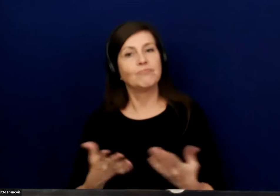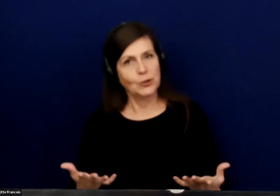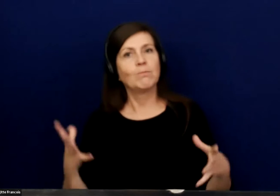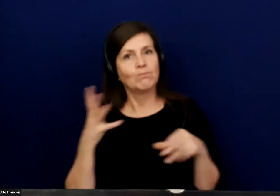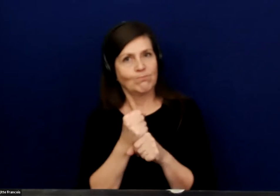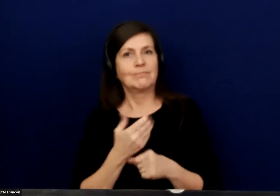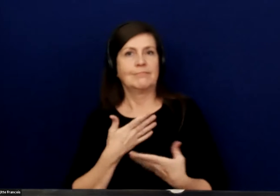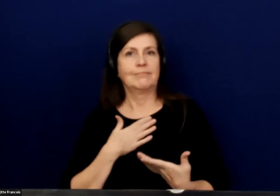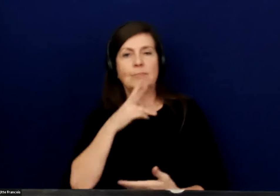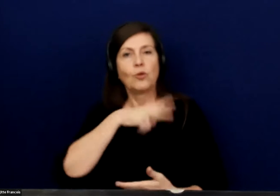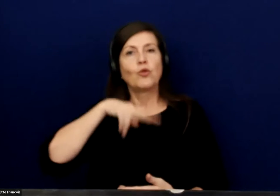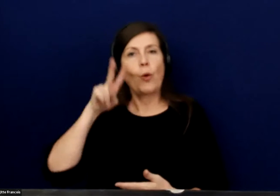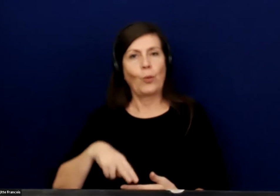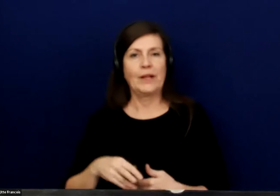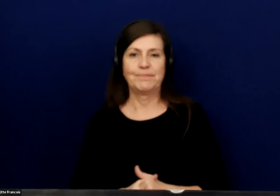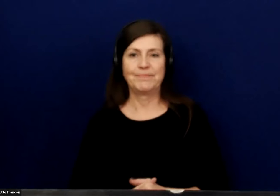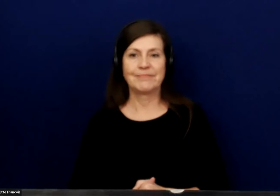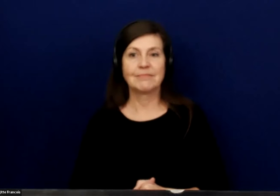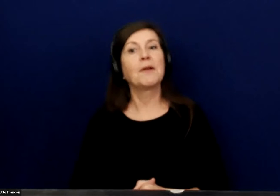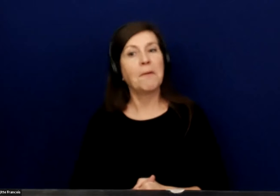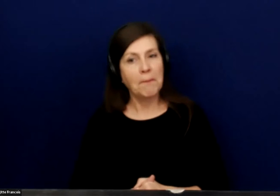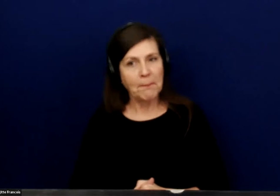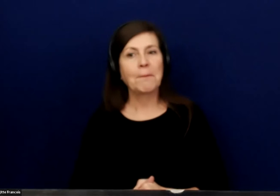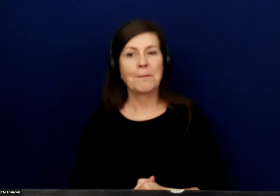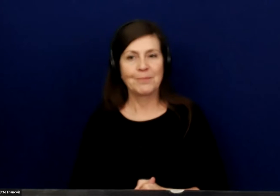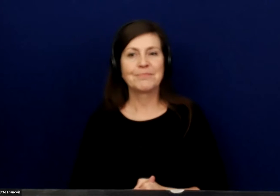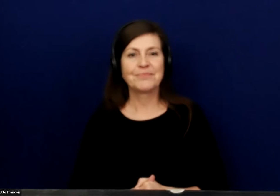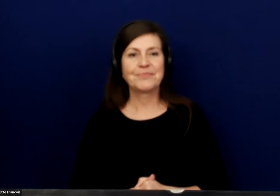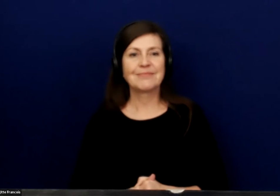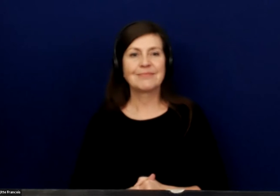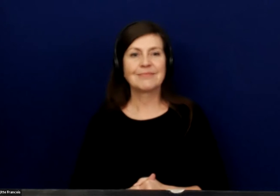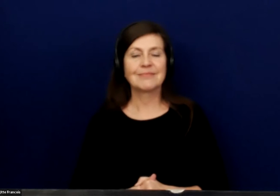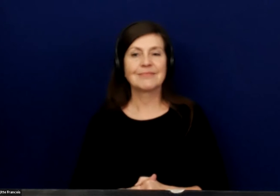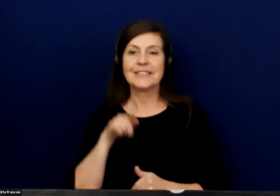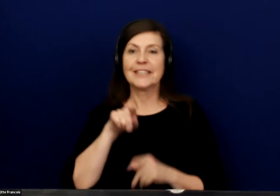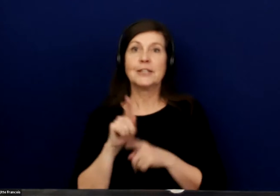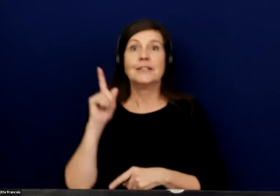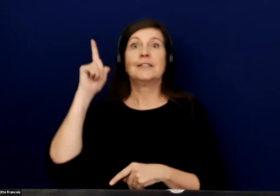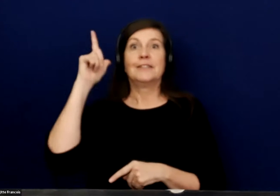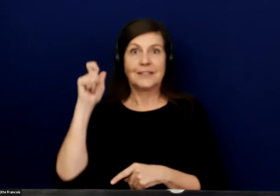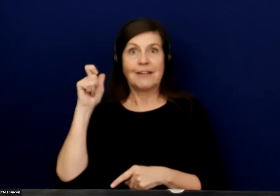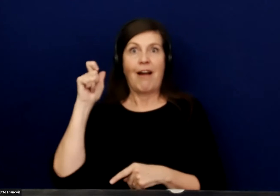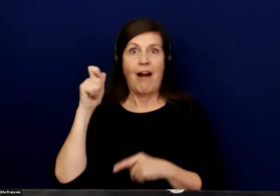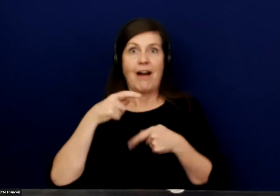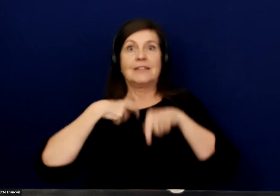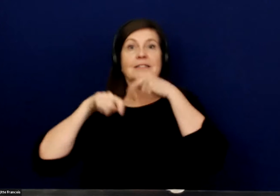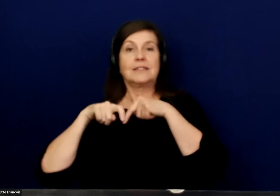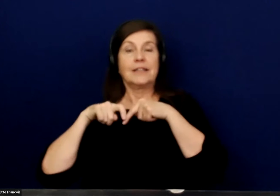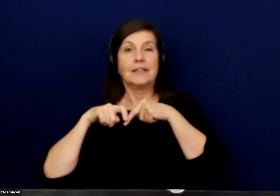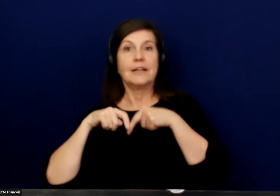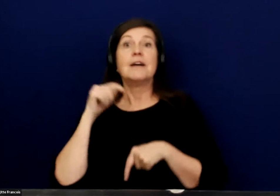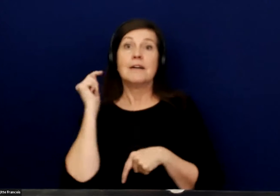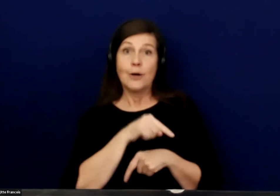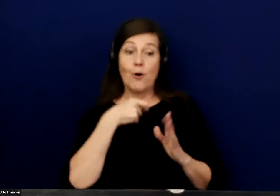discussed. Thank you. It's very interesting that you started out very boldly saying that it's the responsibility of